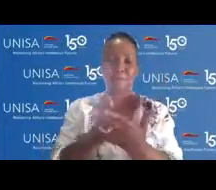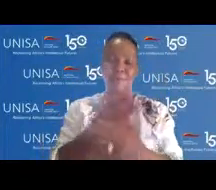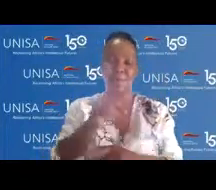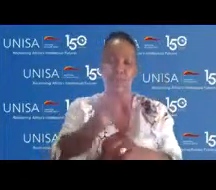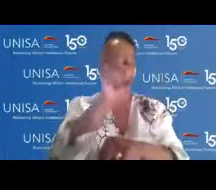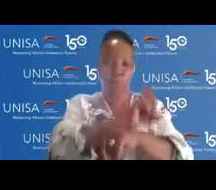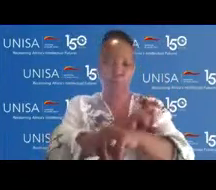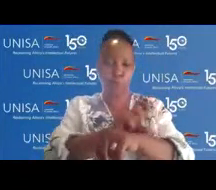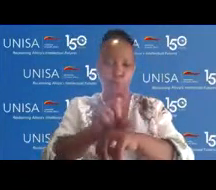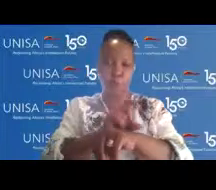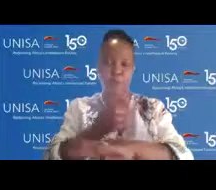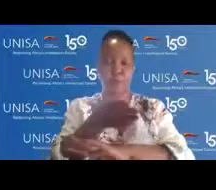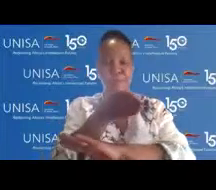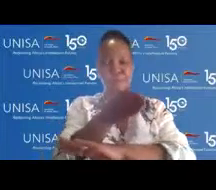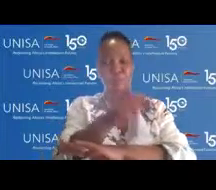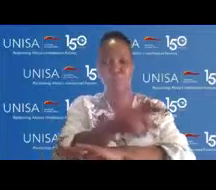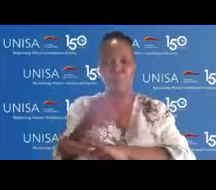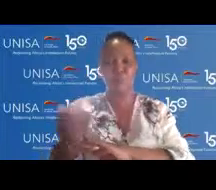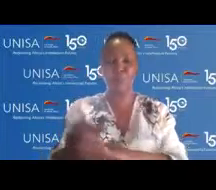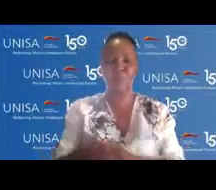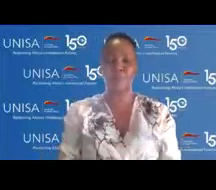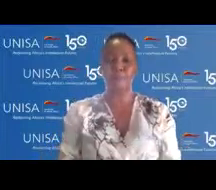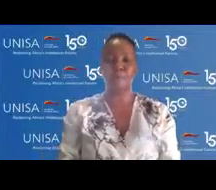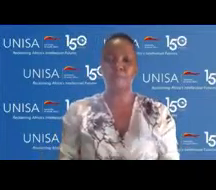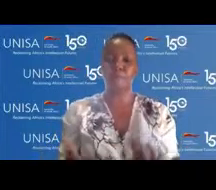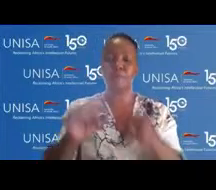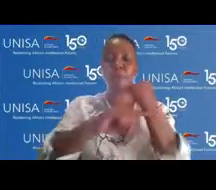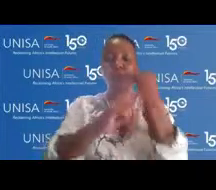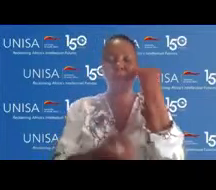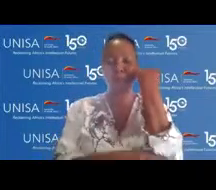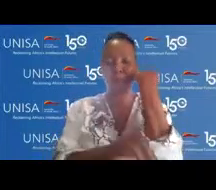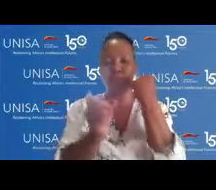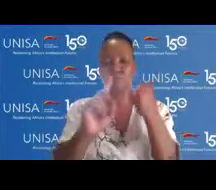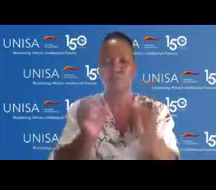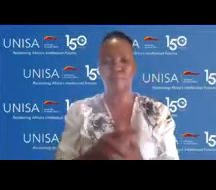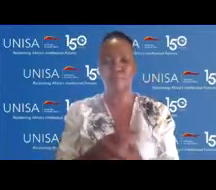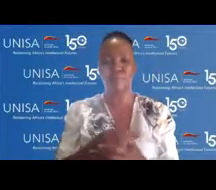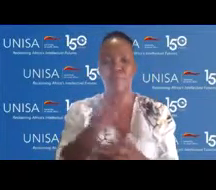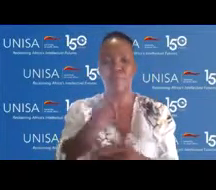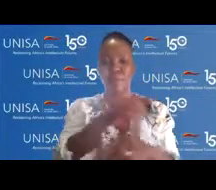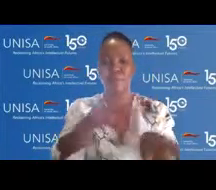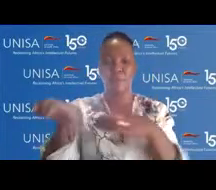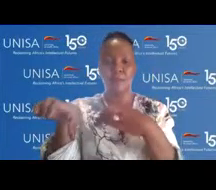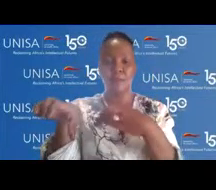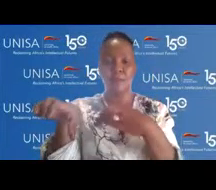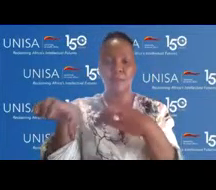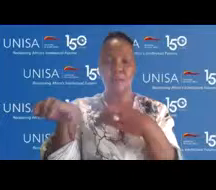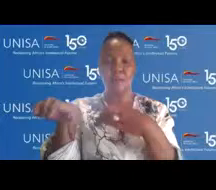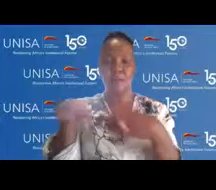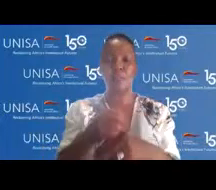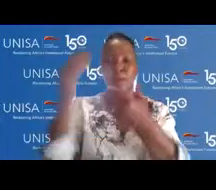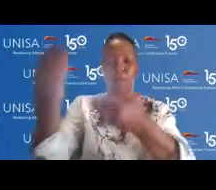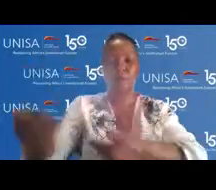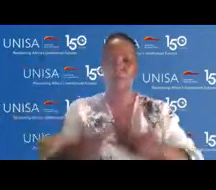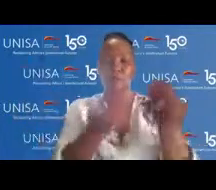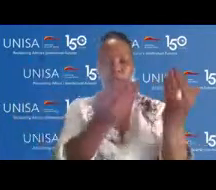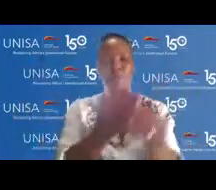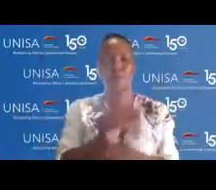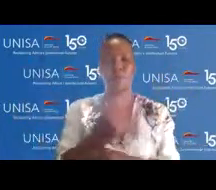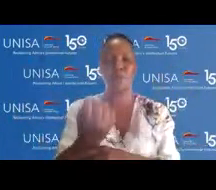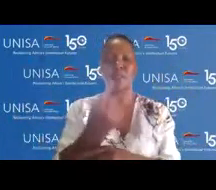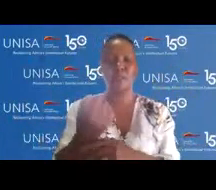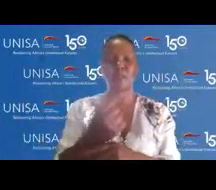you. Then lastly, there's the activity, introduce yourself. Thank you for everybody that's been